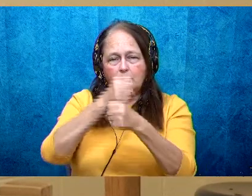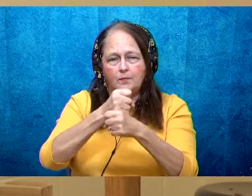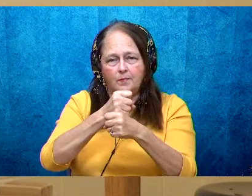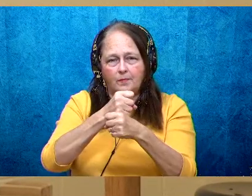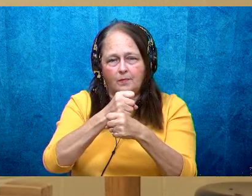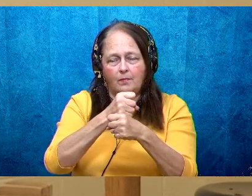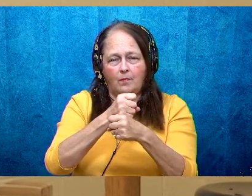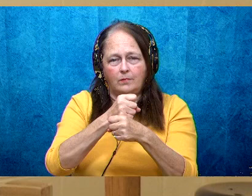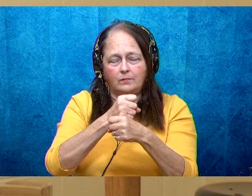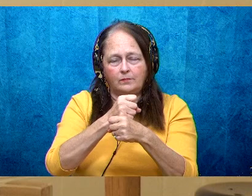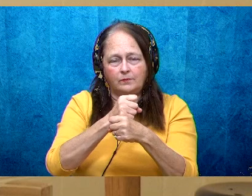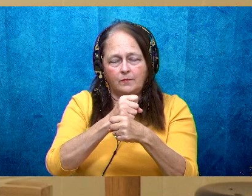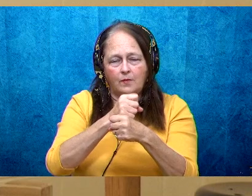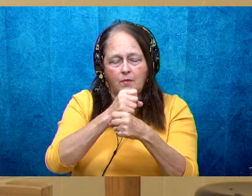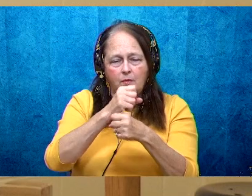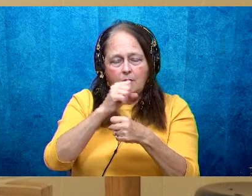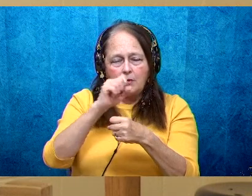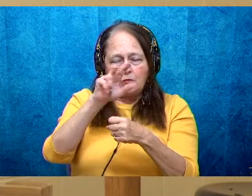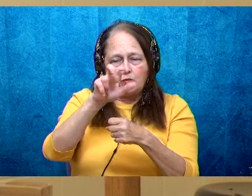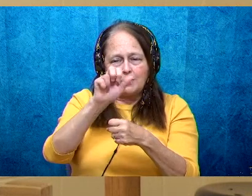So revolution takes